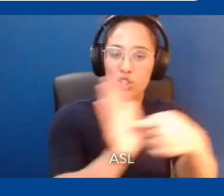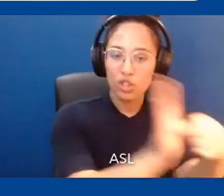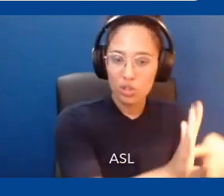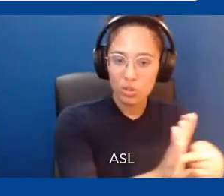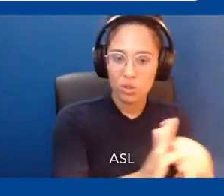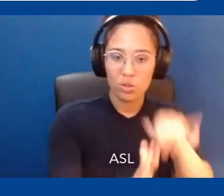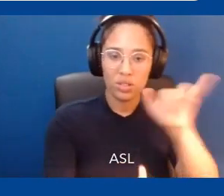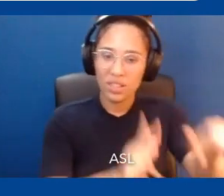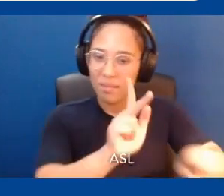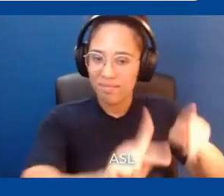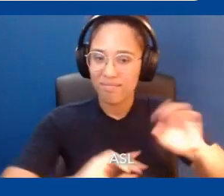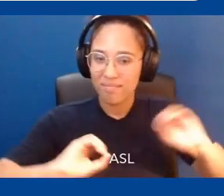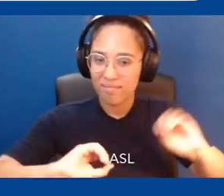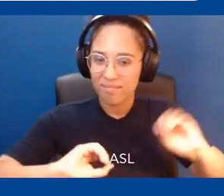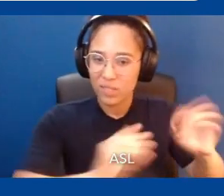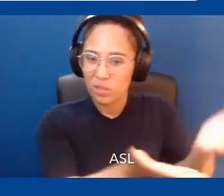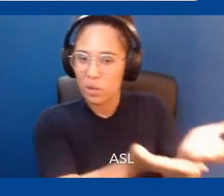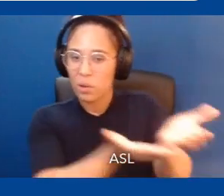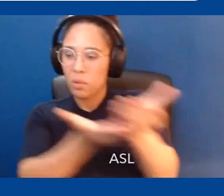situation.